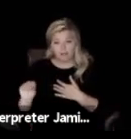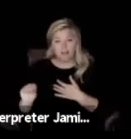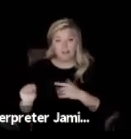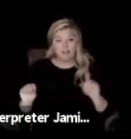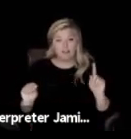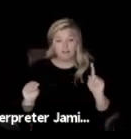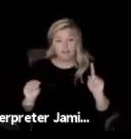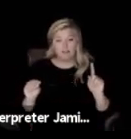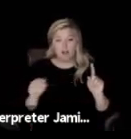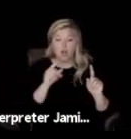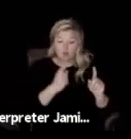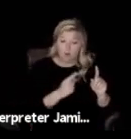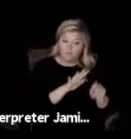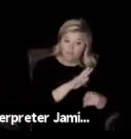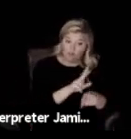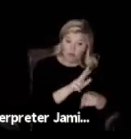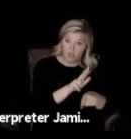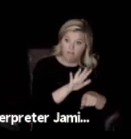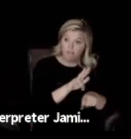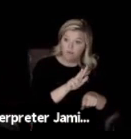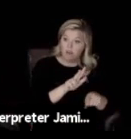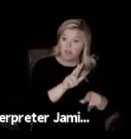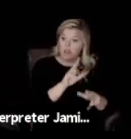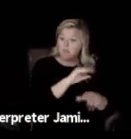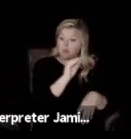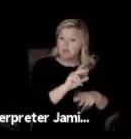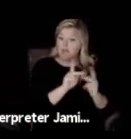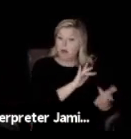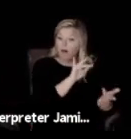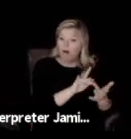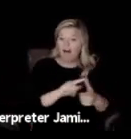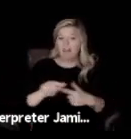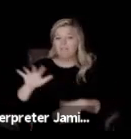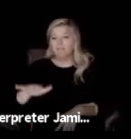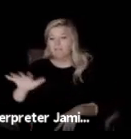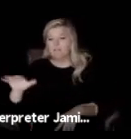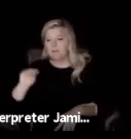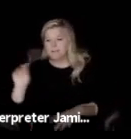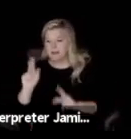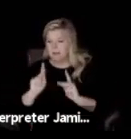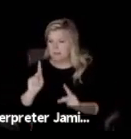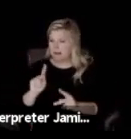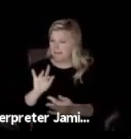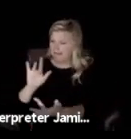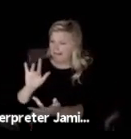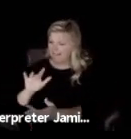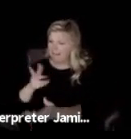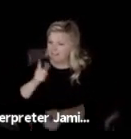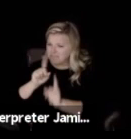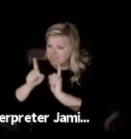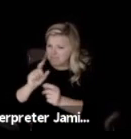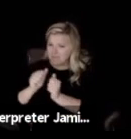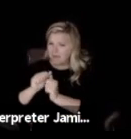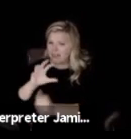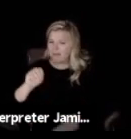ones who have been approached. So some of you have had conversation. Interesting. Okay, if we can stop sharing that. And I'm going to ask you